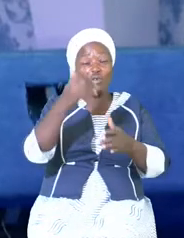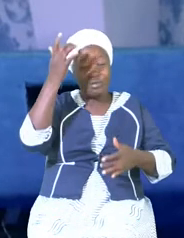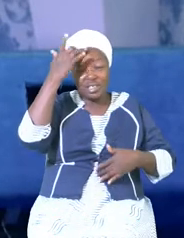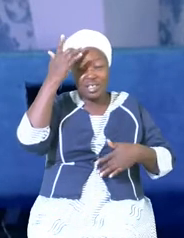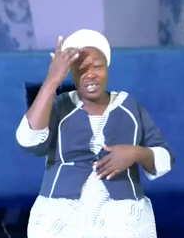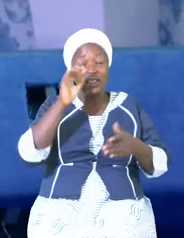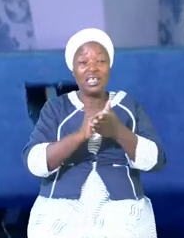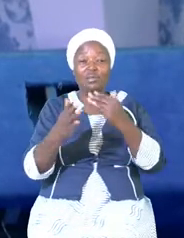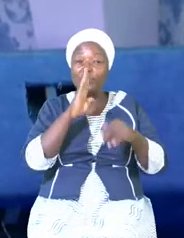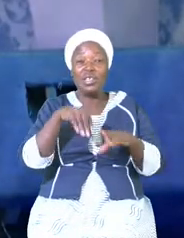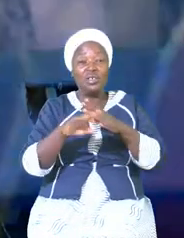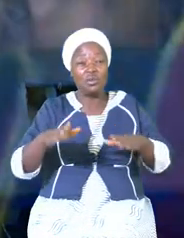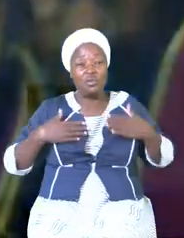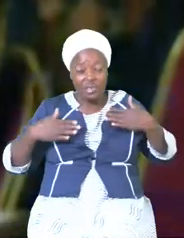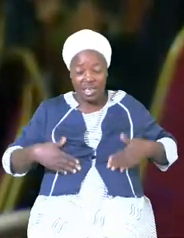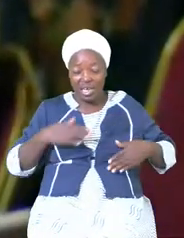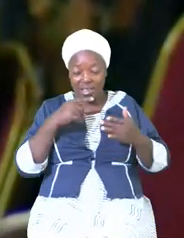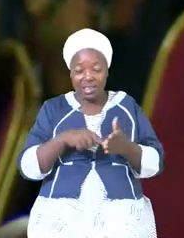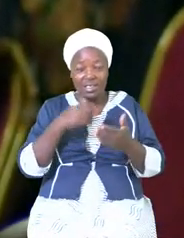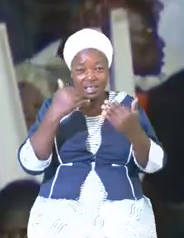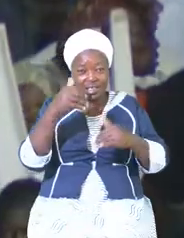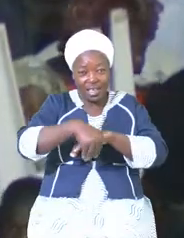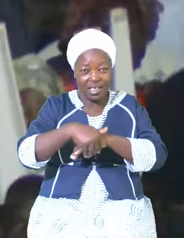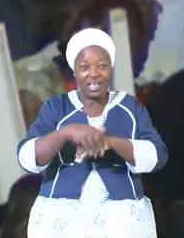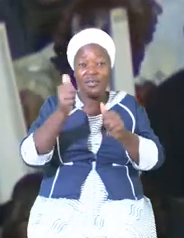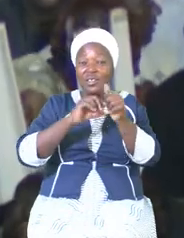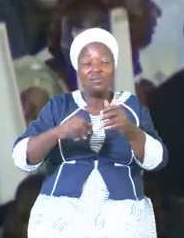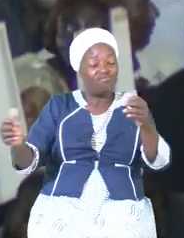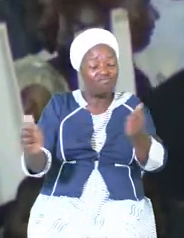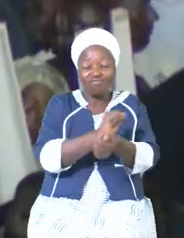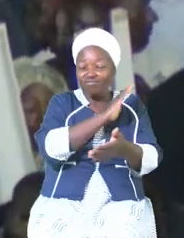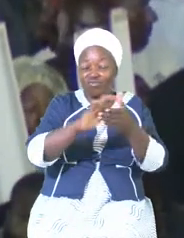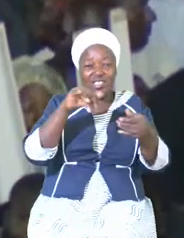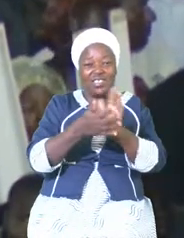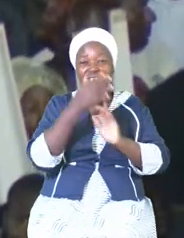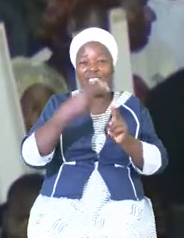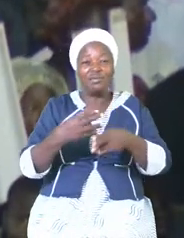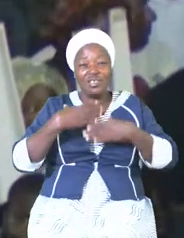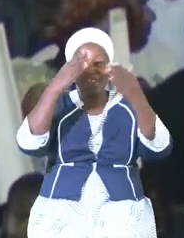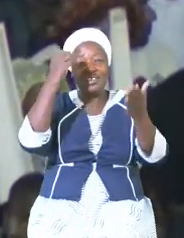Jesus' name. And the people of God said, amen.